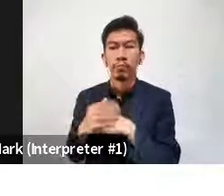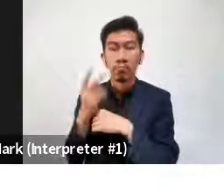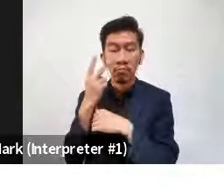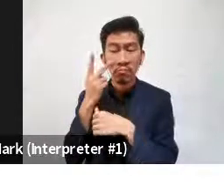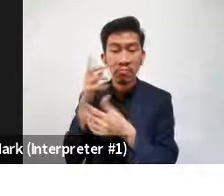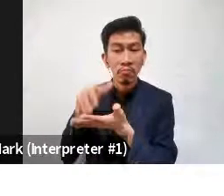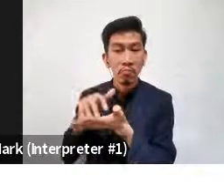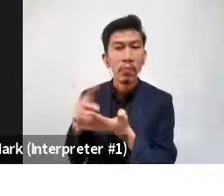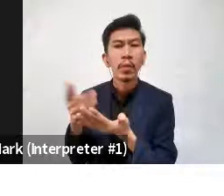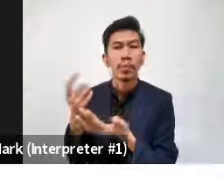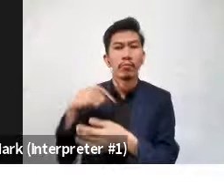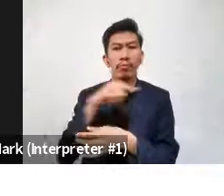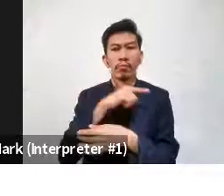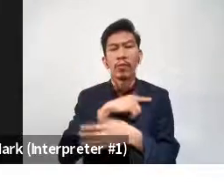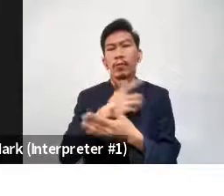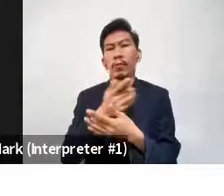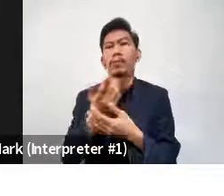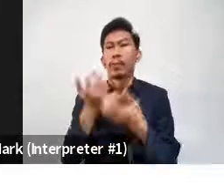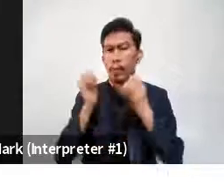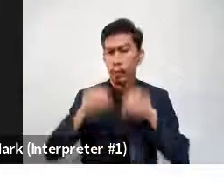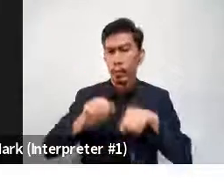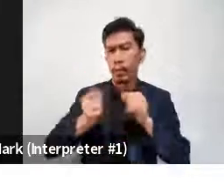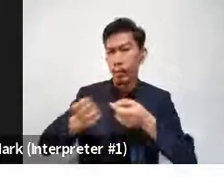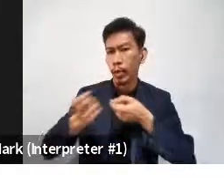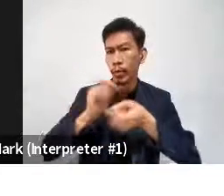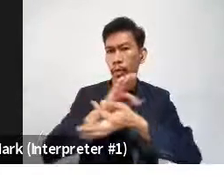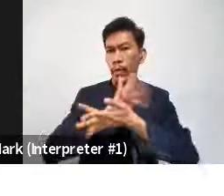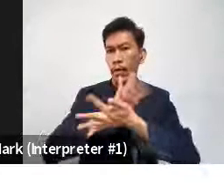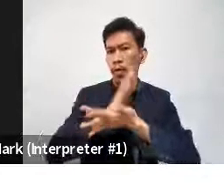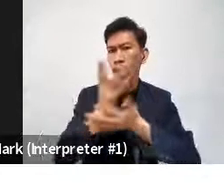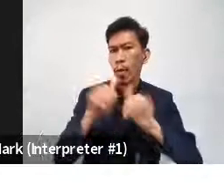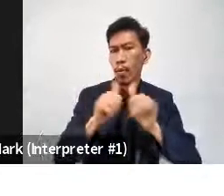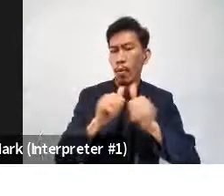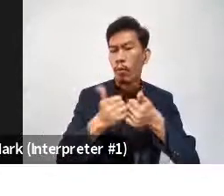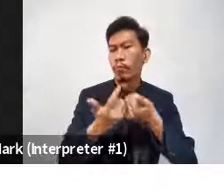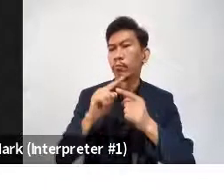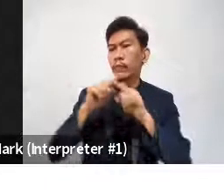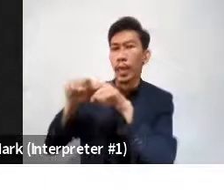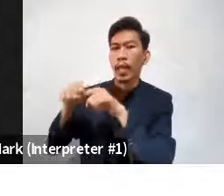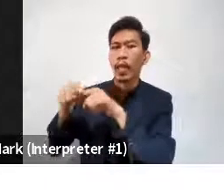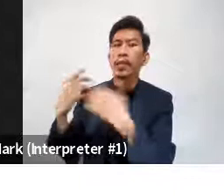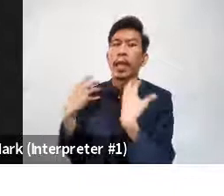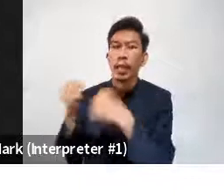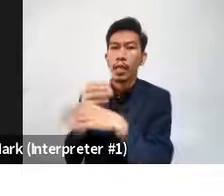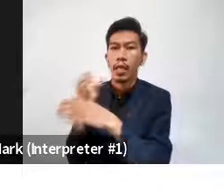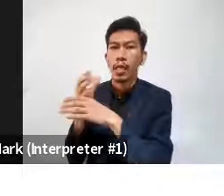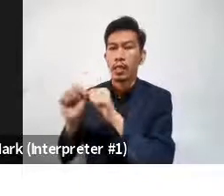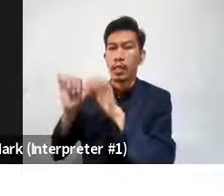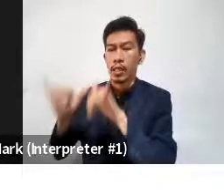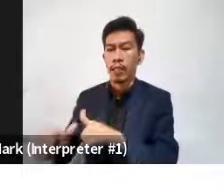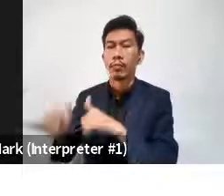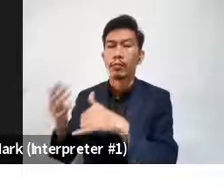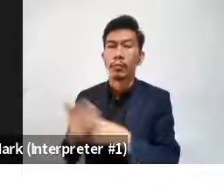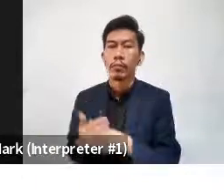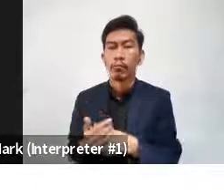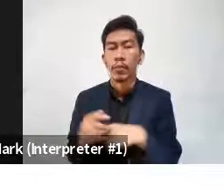Our ability to control the pandemic is actually dependent on the healthcare system, although the ability of a